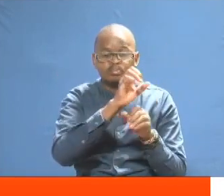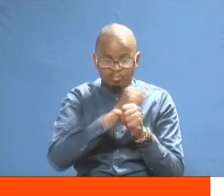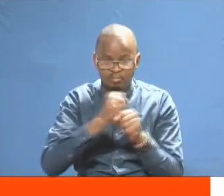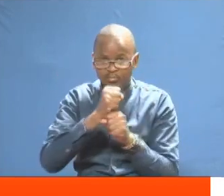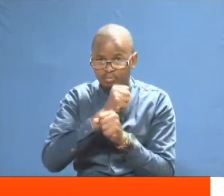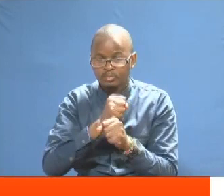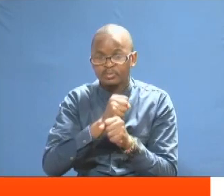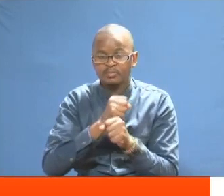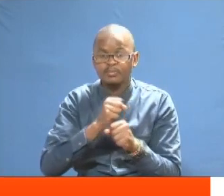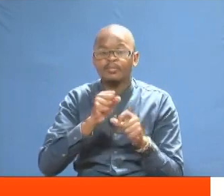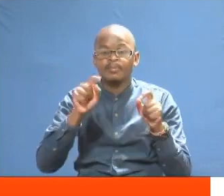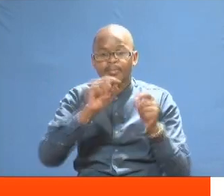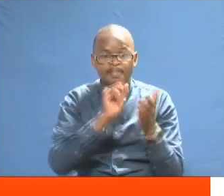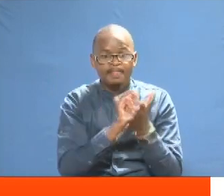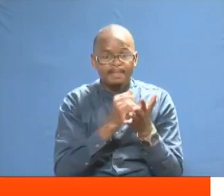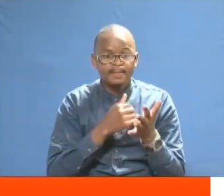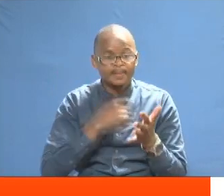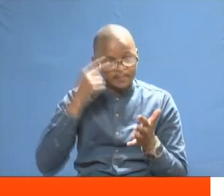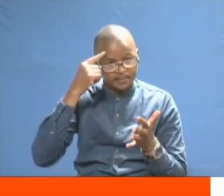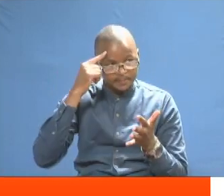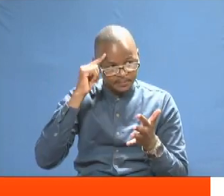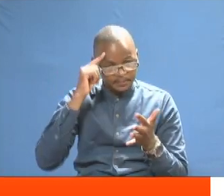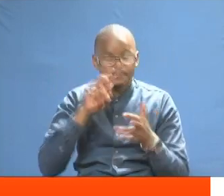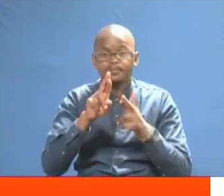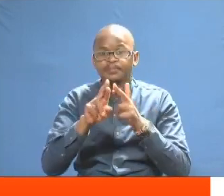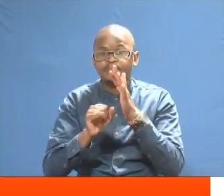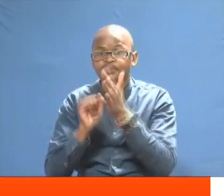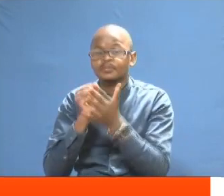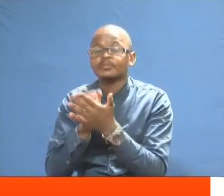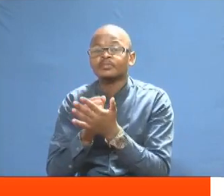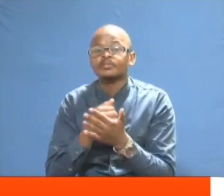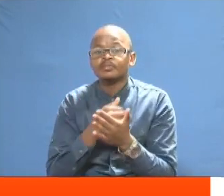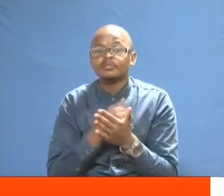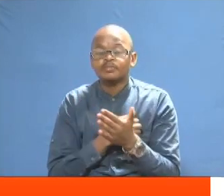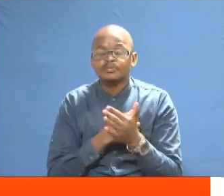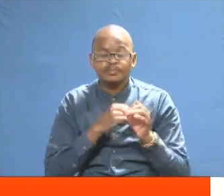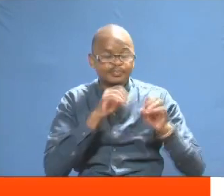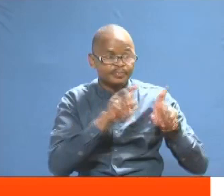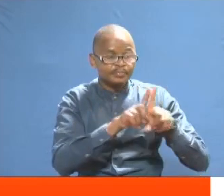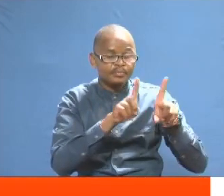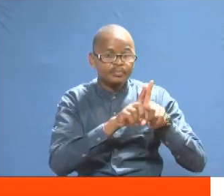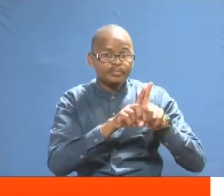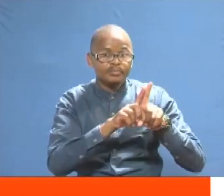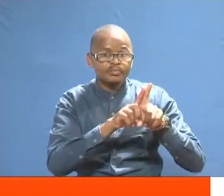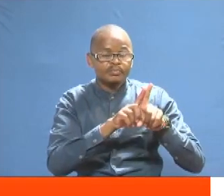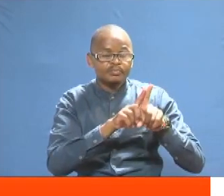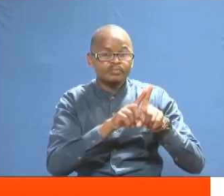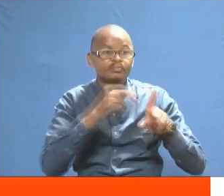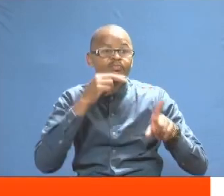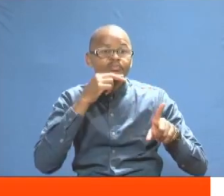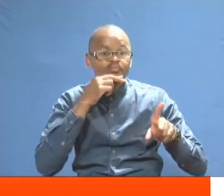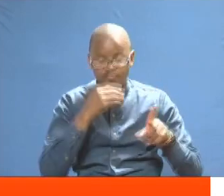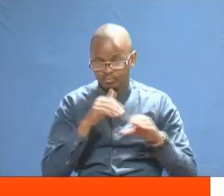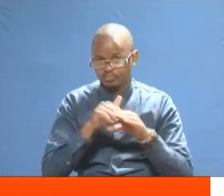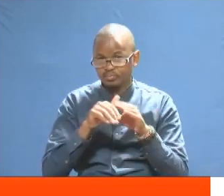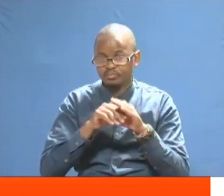has collapsed. Tea now, they want to bring the tea regulations that are not popular with farmers. Even the sugarcane. Over the weekend, we